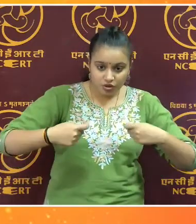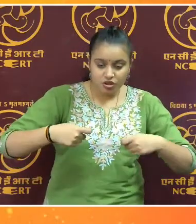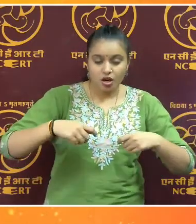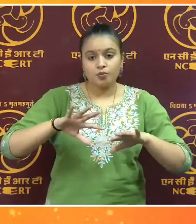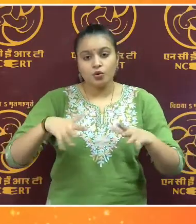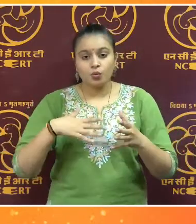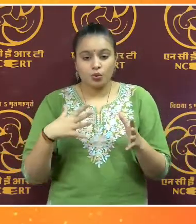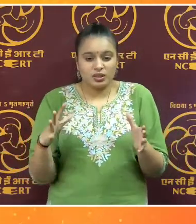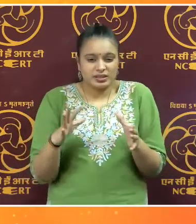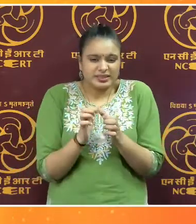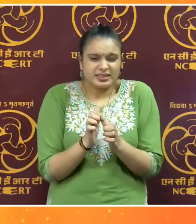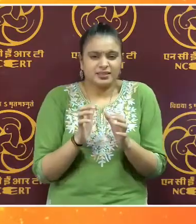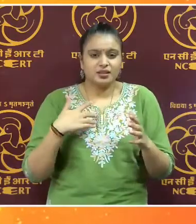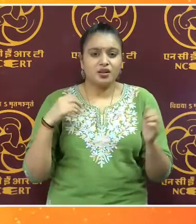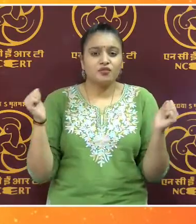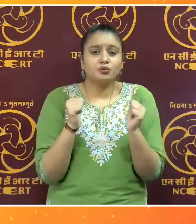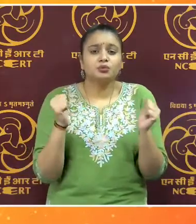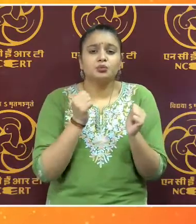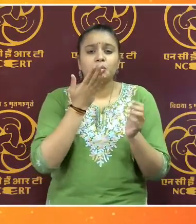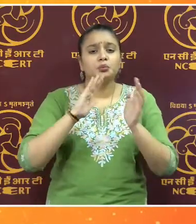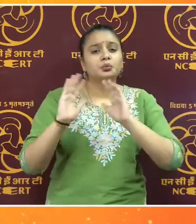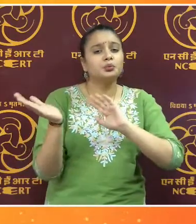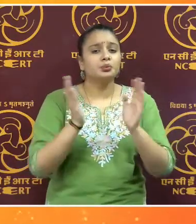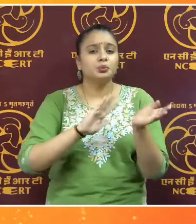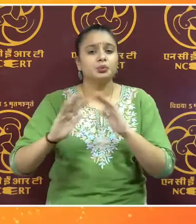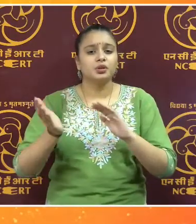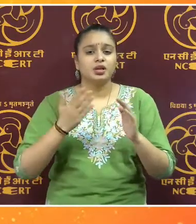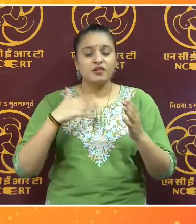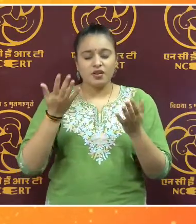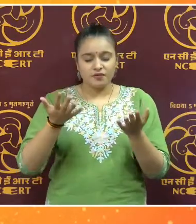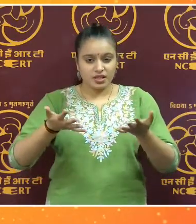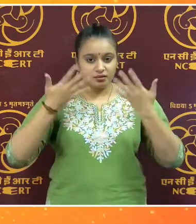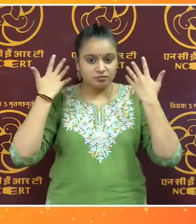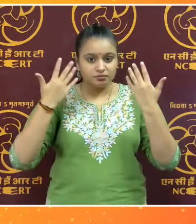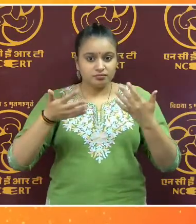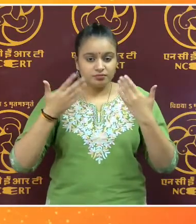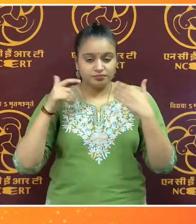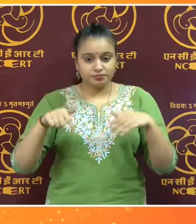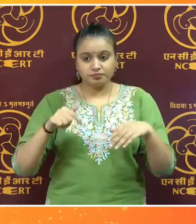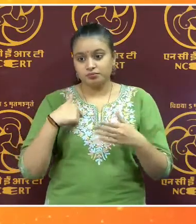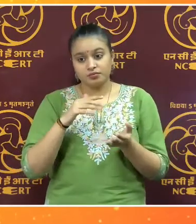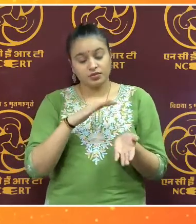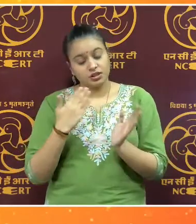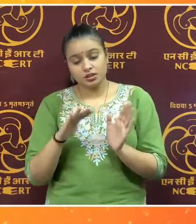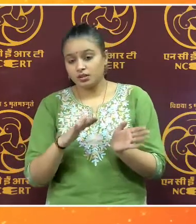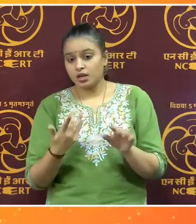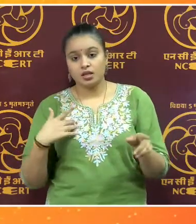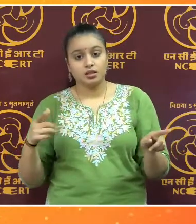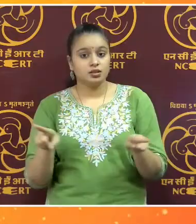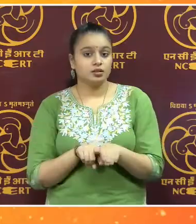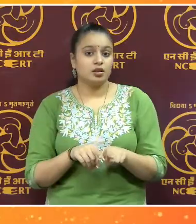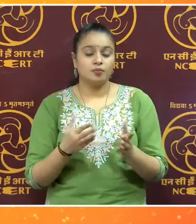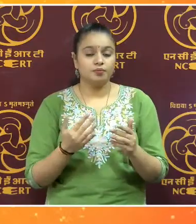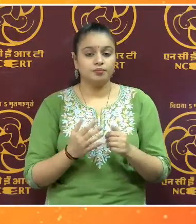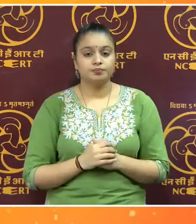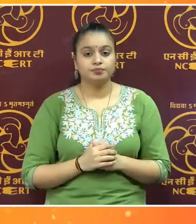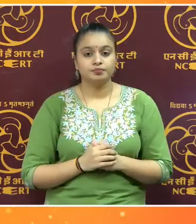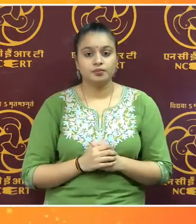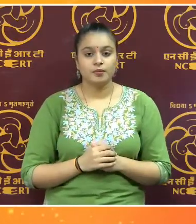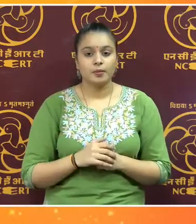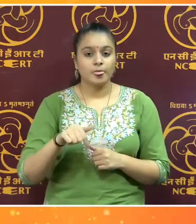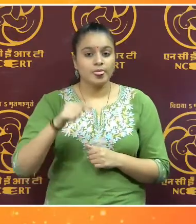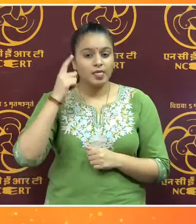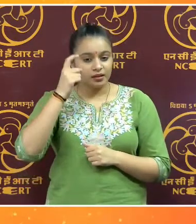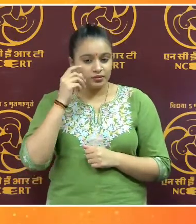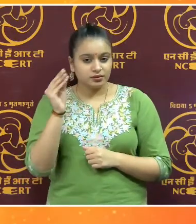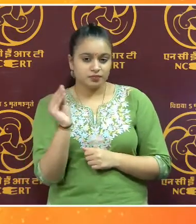skin. And this cold wind is blowing the rain across my face. I'm gonna die with this chill. I think I can